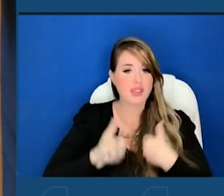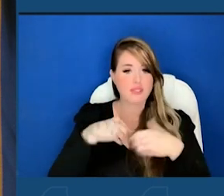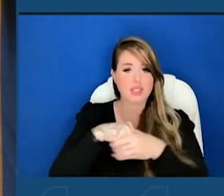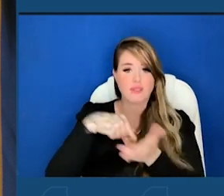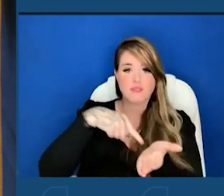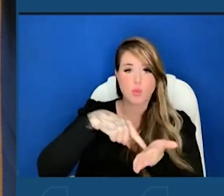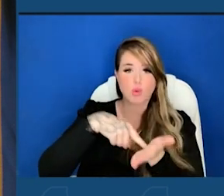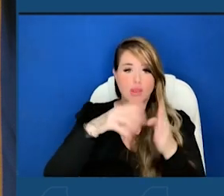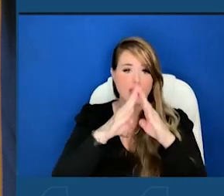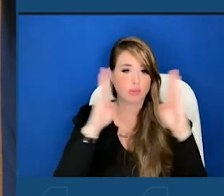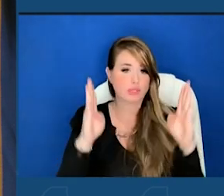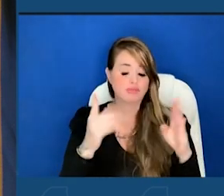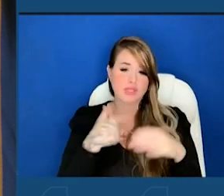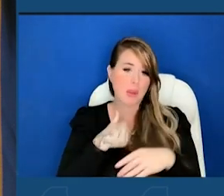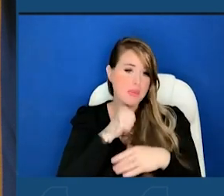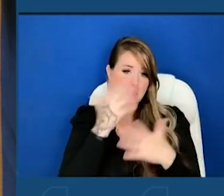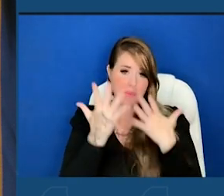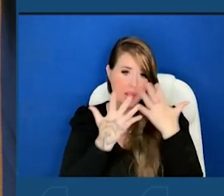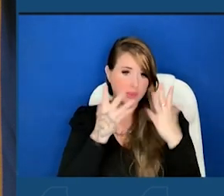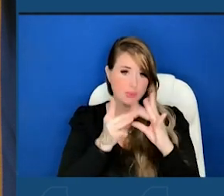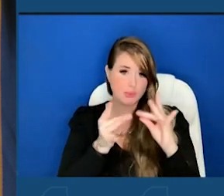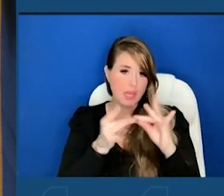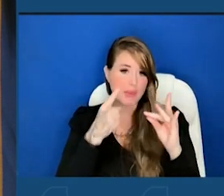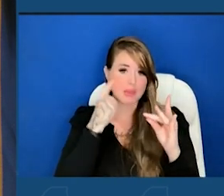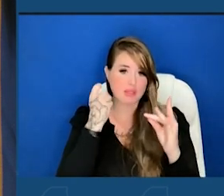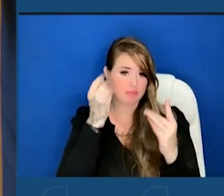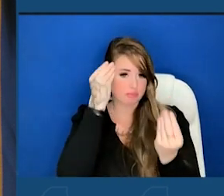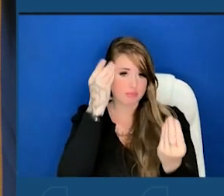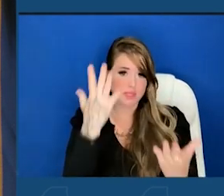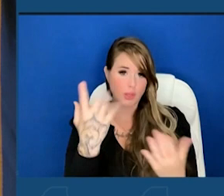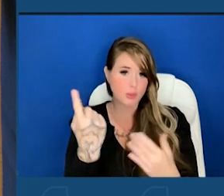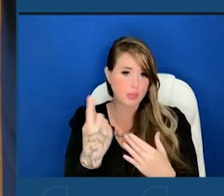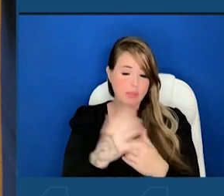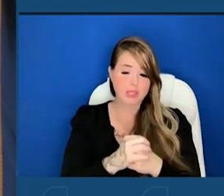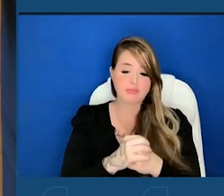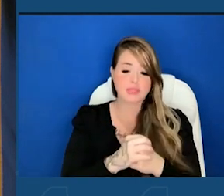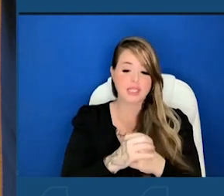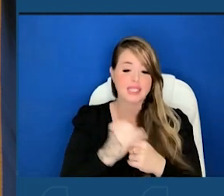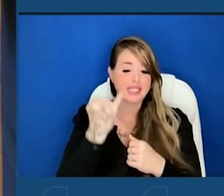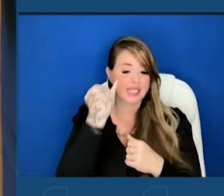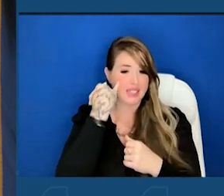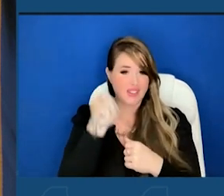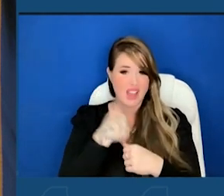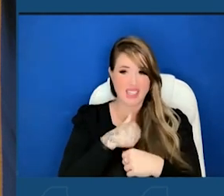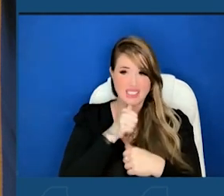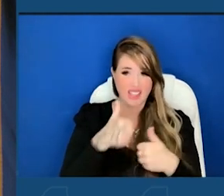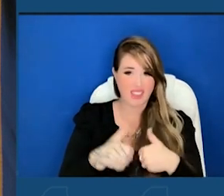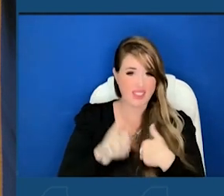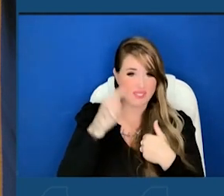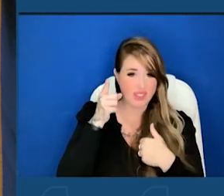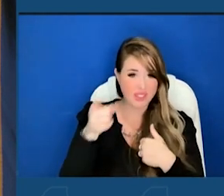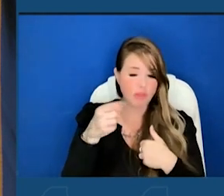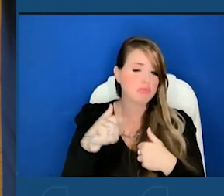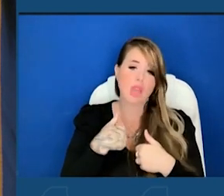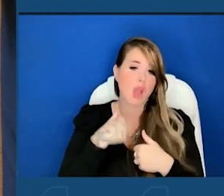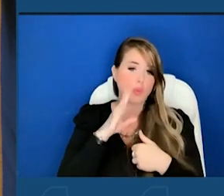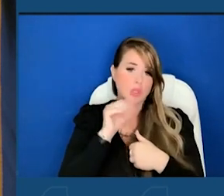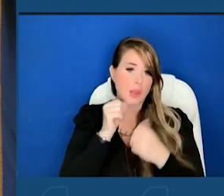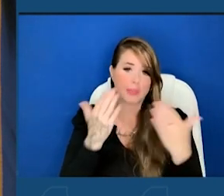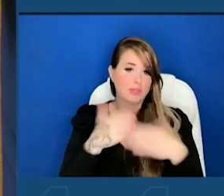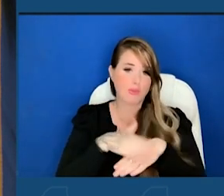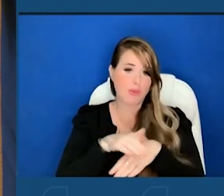housing. And I'm not embarrassed to say it, because let me tell you something, if I did not live there, I would not be here on Long